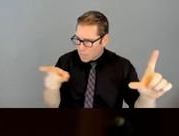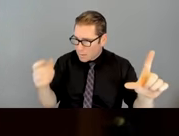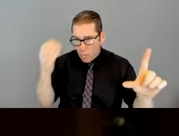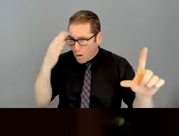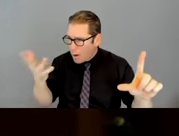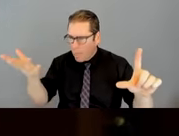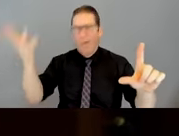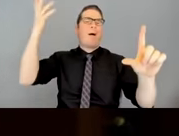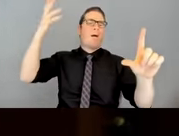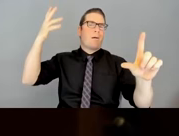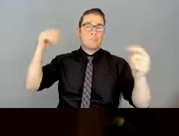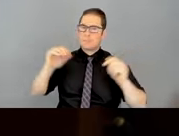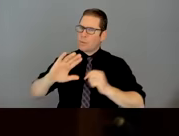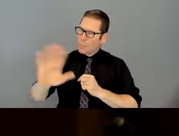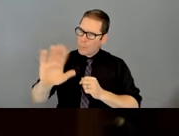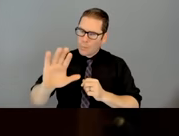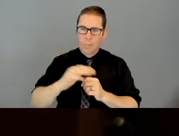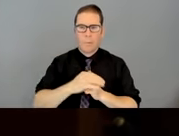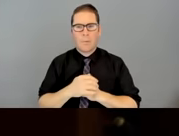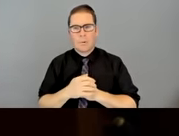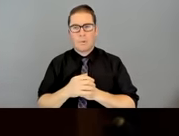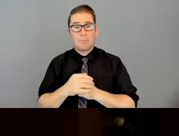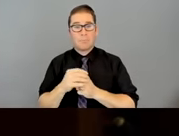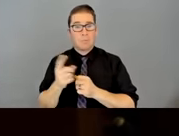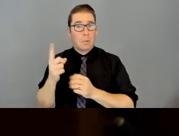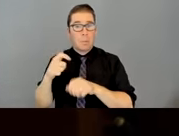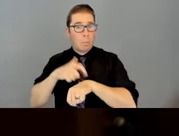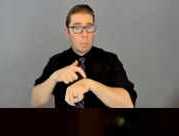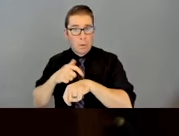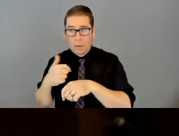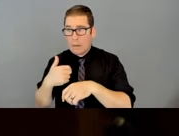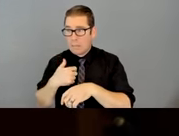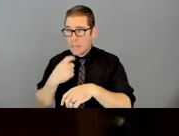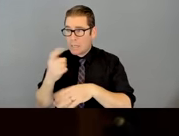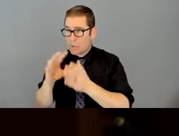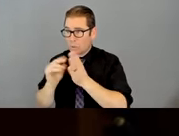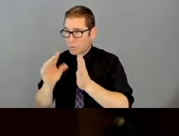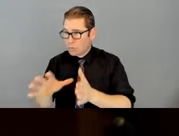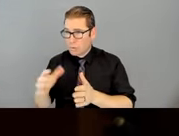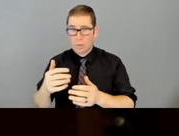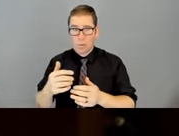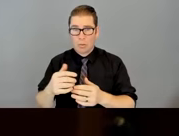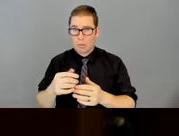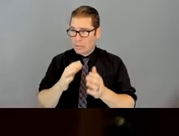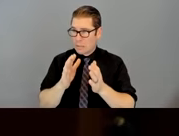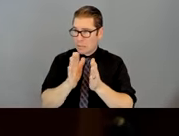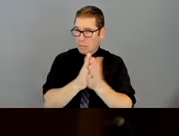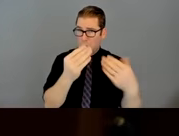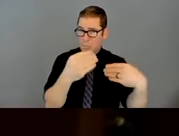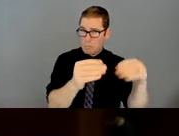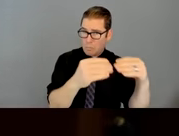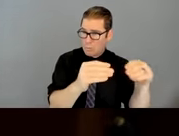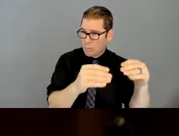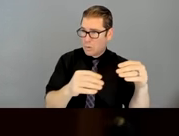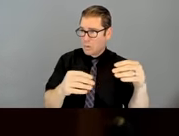ago, I said, you know, she said, well, where do I get the book? I said, you get it at the bookstore. She said, I called Barnes and Noble and they said I would have to order